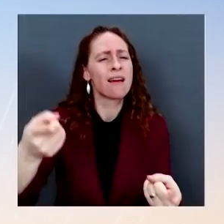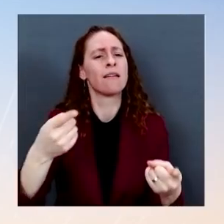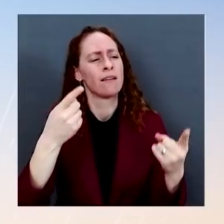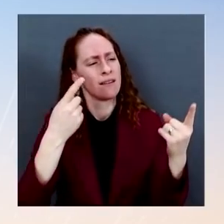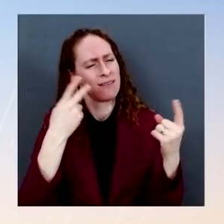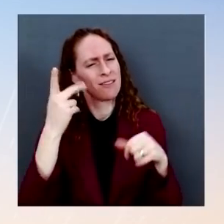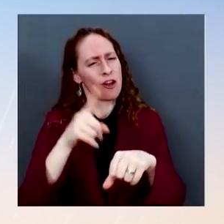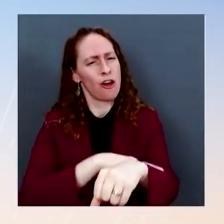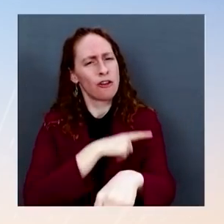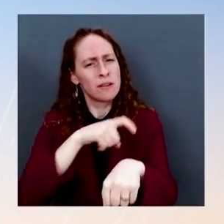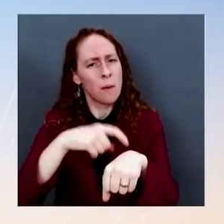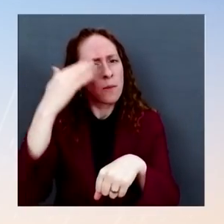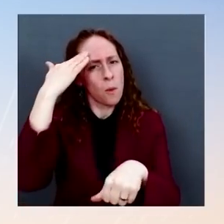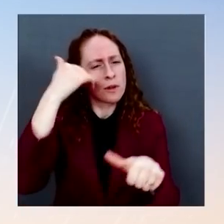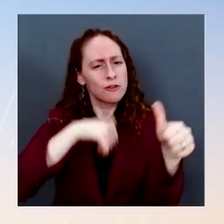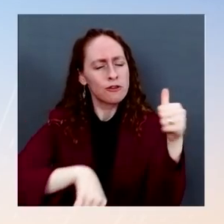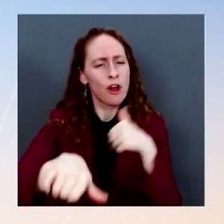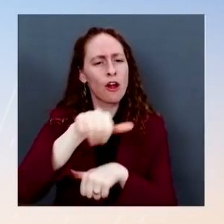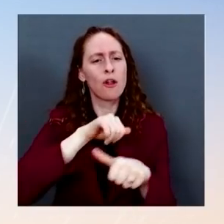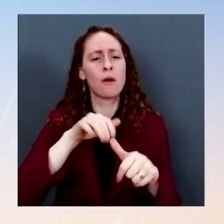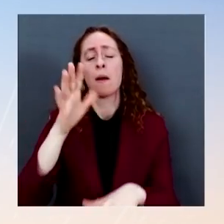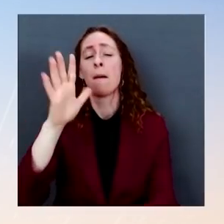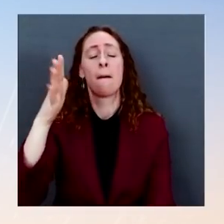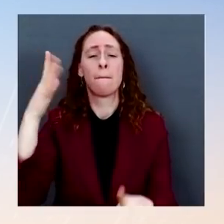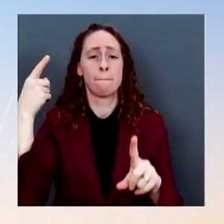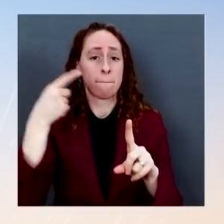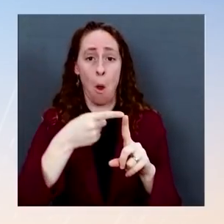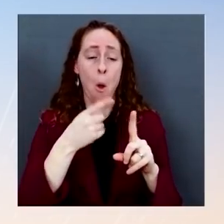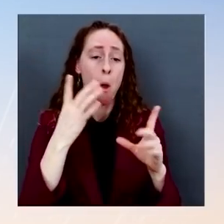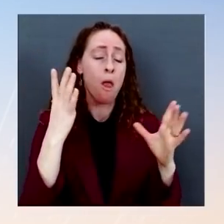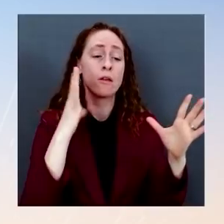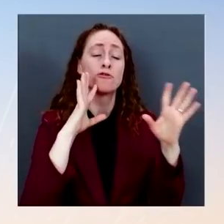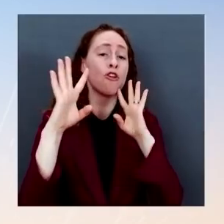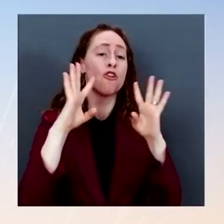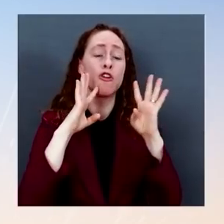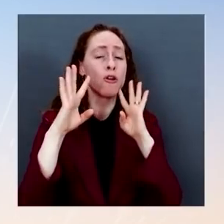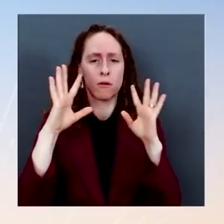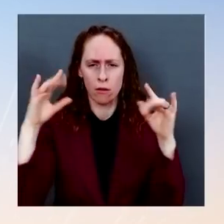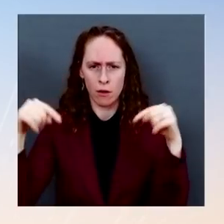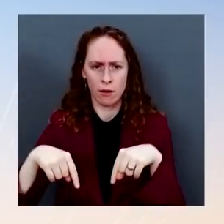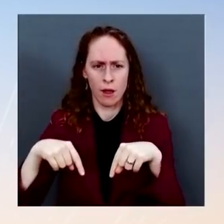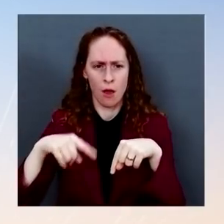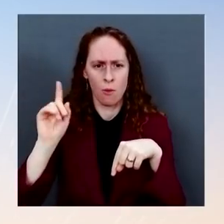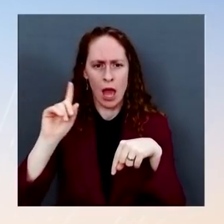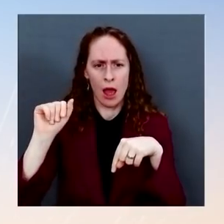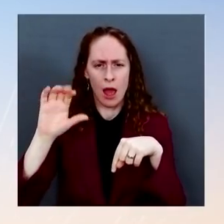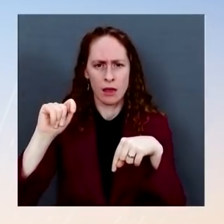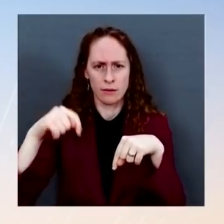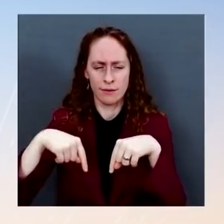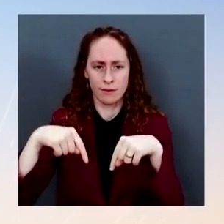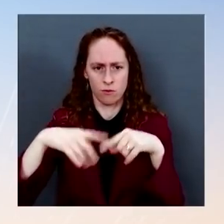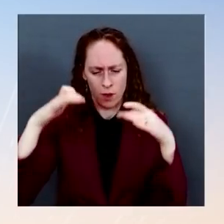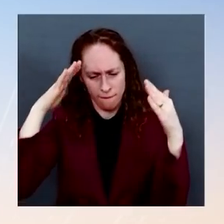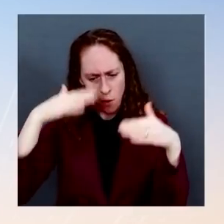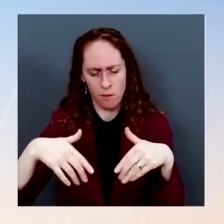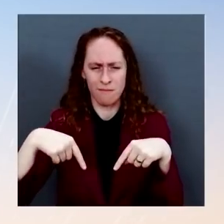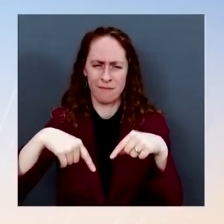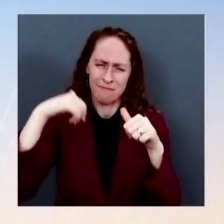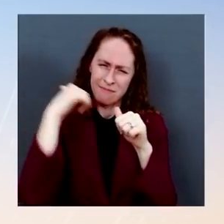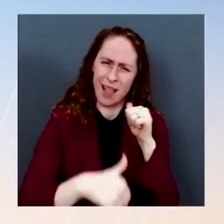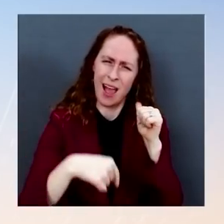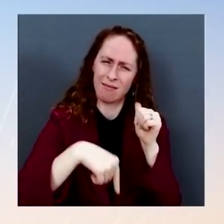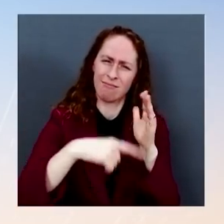not act to get this legislation done and the components in it, not only will costs and prices go up for the American